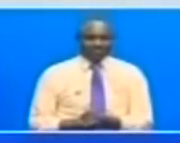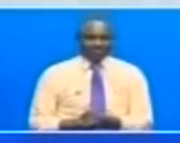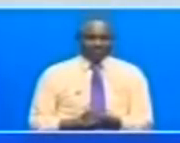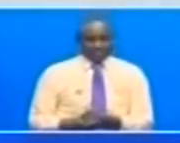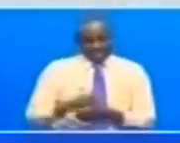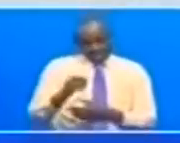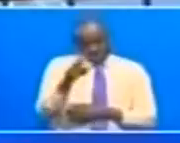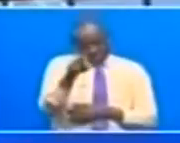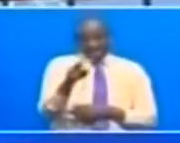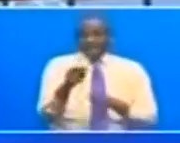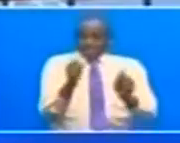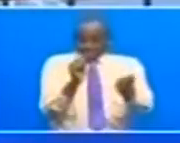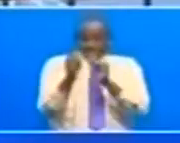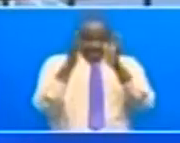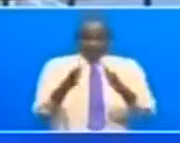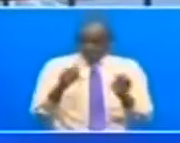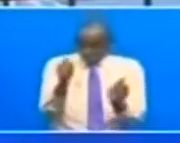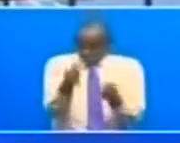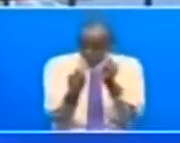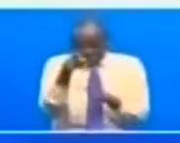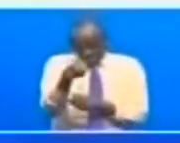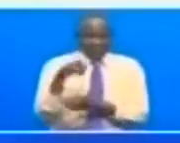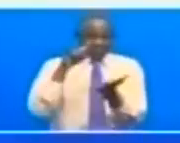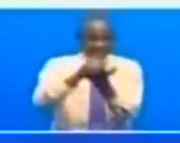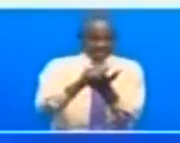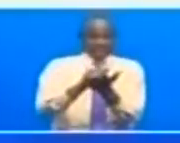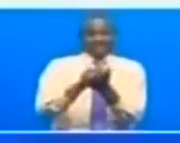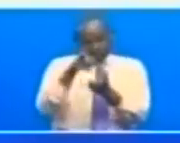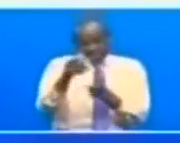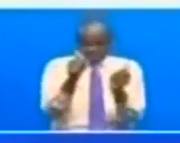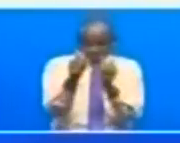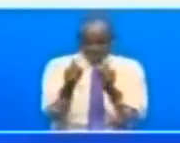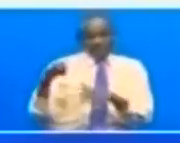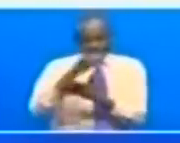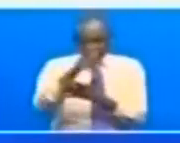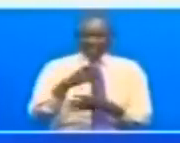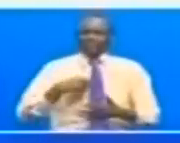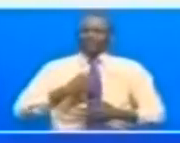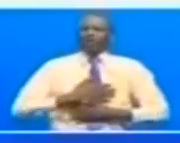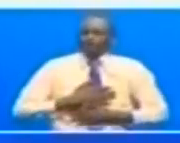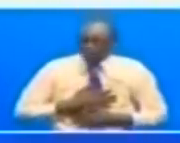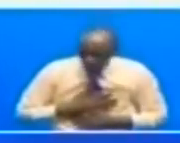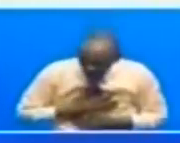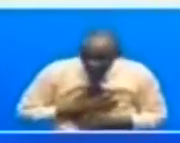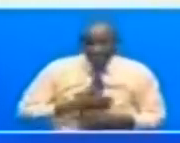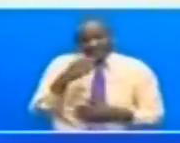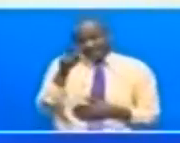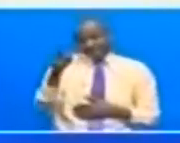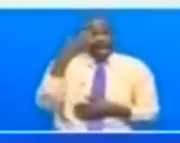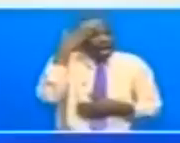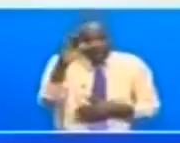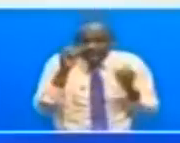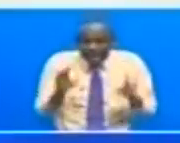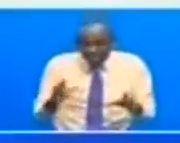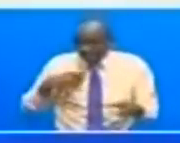Brian Odhiambo was the pilot of the plane that carried Mama Sarah Obama. Well, it was an honor. I didn't realize she was on board until